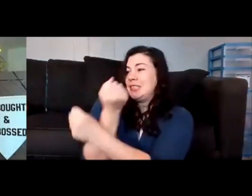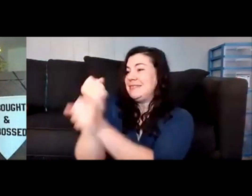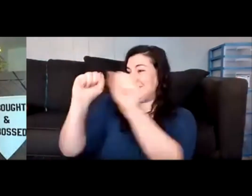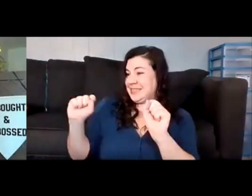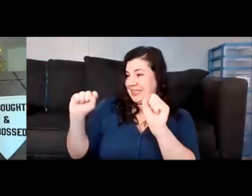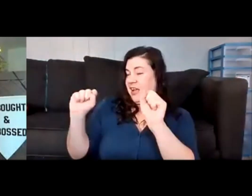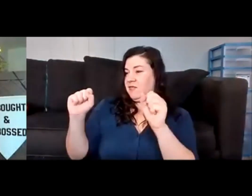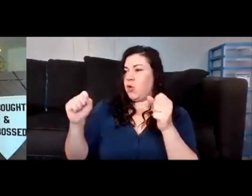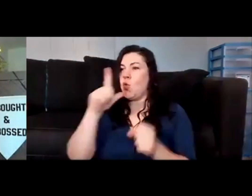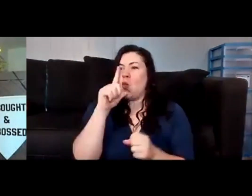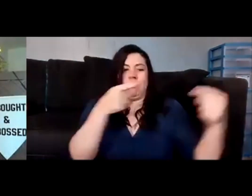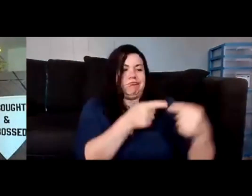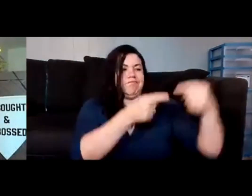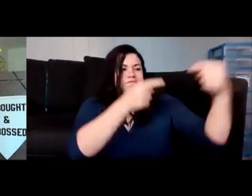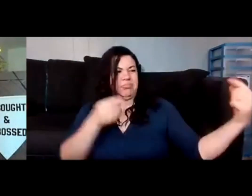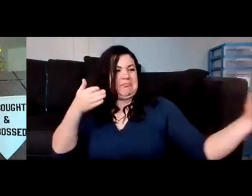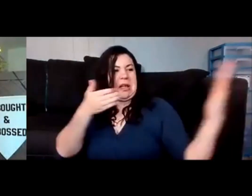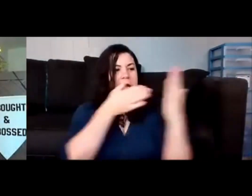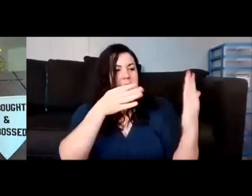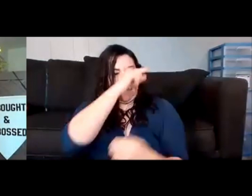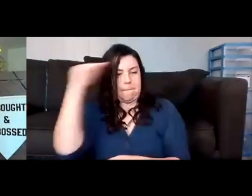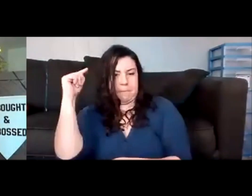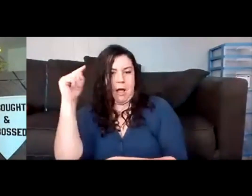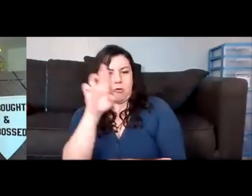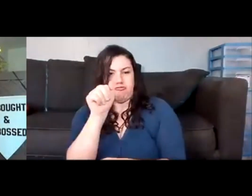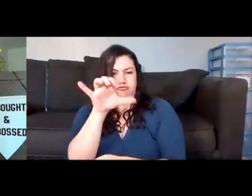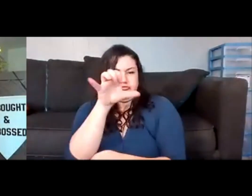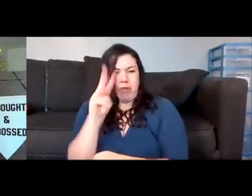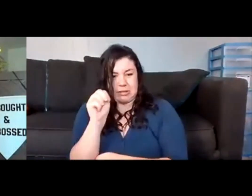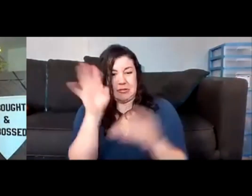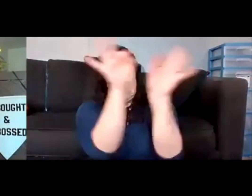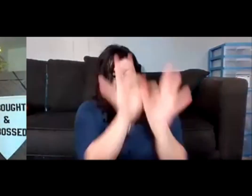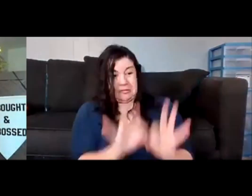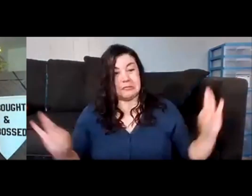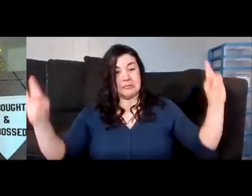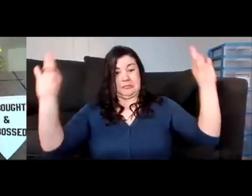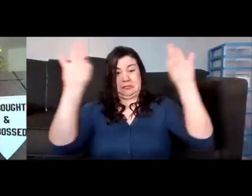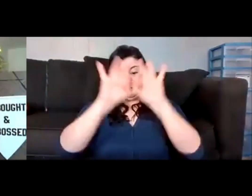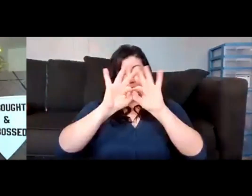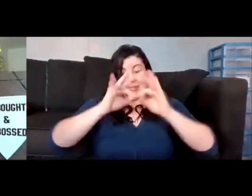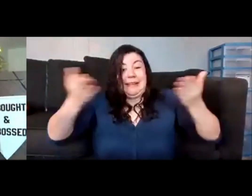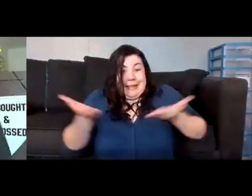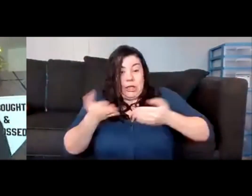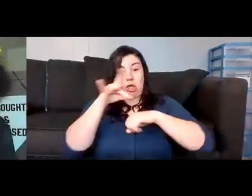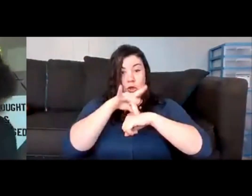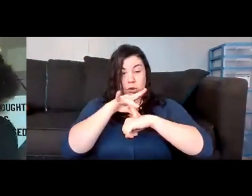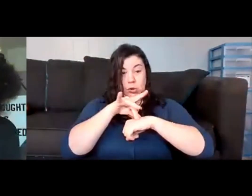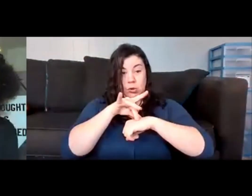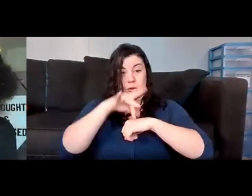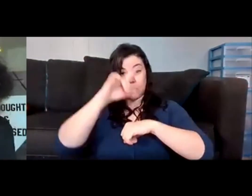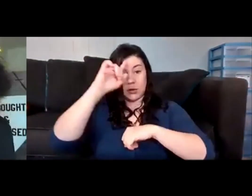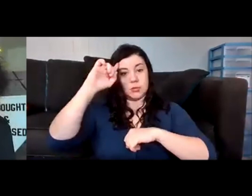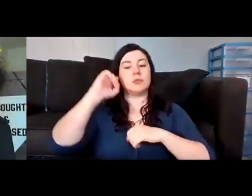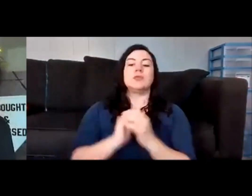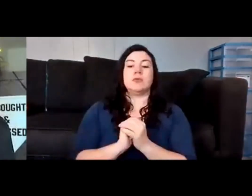anti-Black racism, and realizing how central anti-Blackness is in this on this planet. So we would